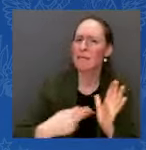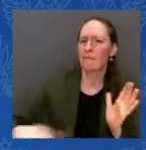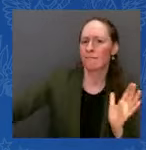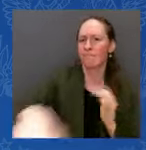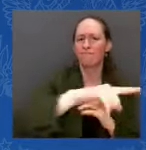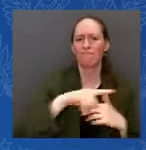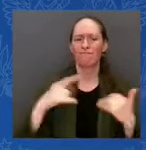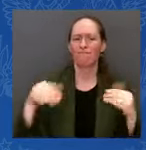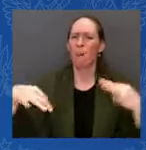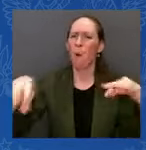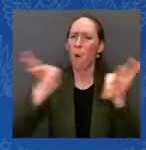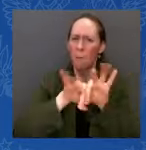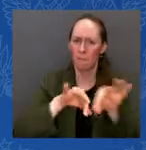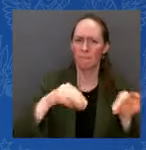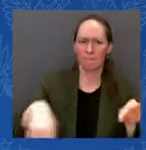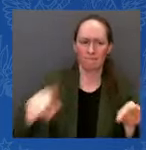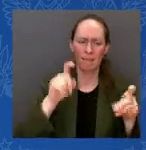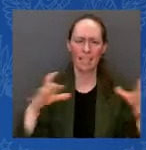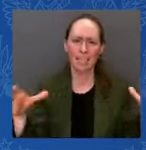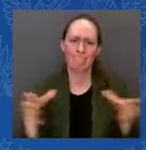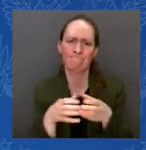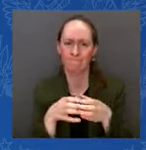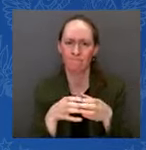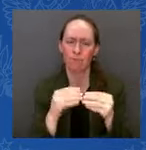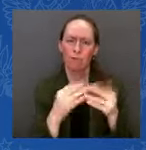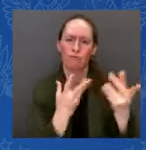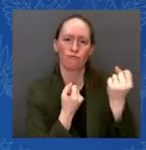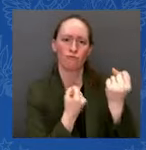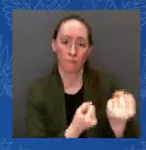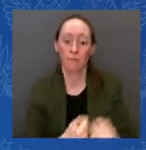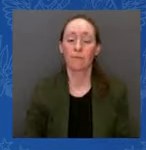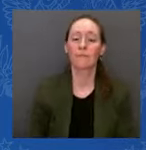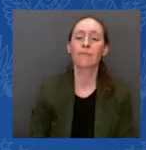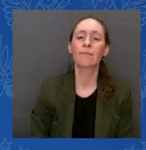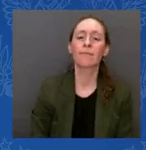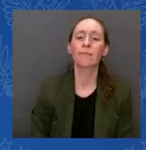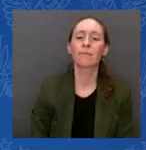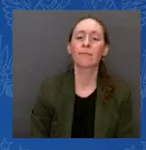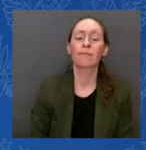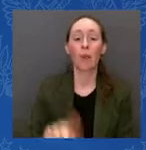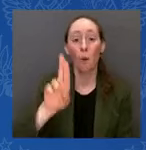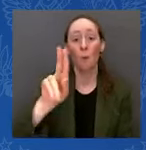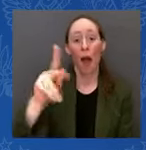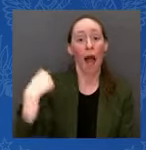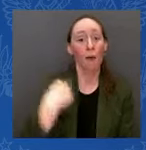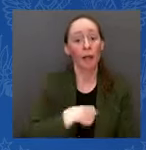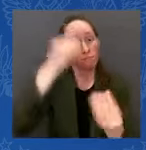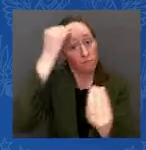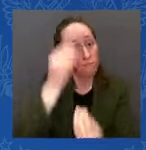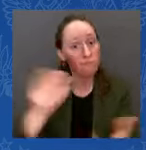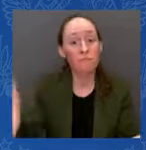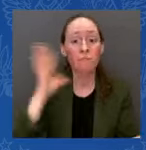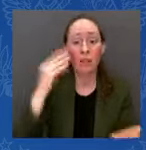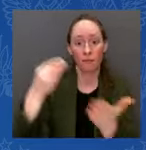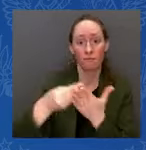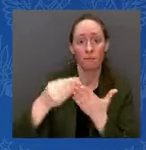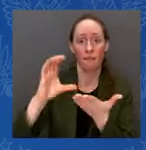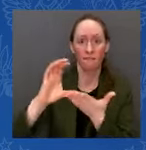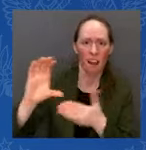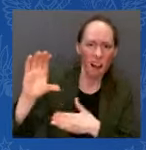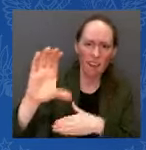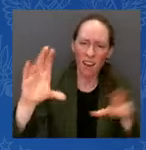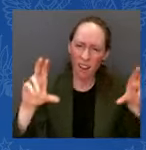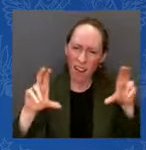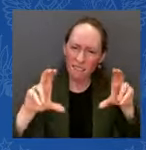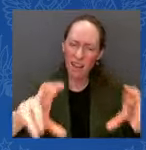significant uplift in our defense budget. We're providing an extra £5 billion over the next 2 years, immediately increasing